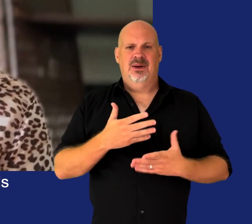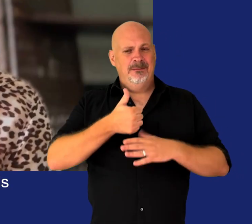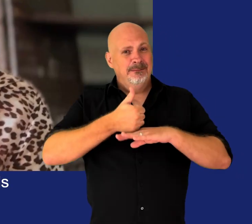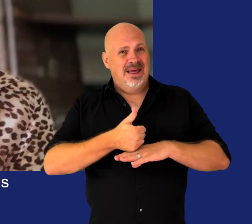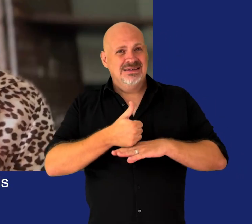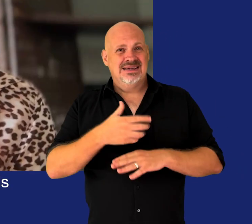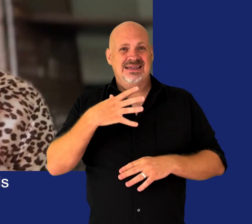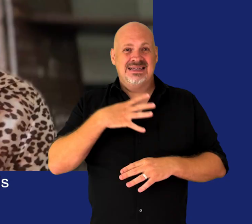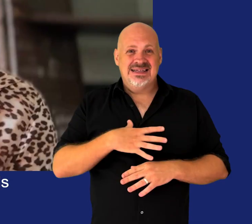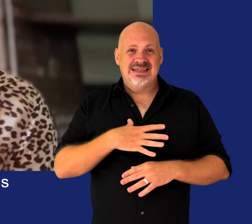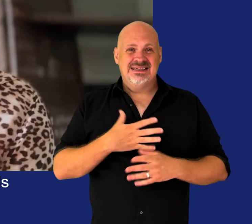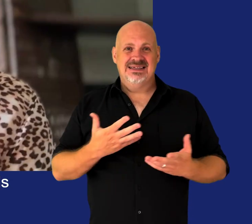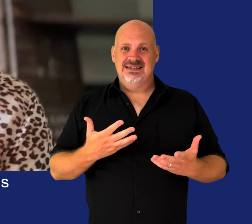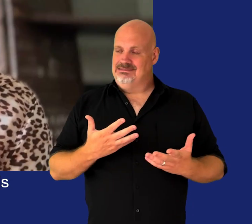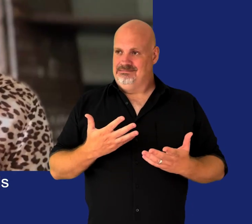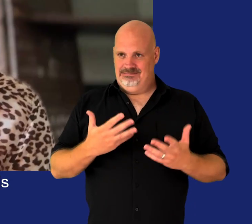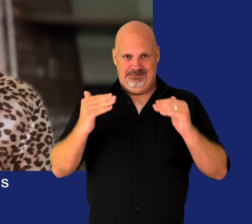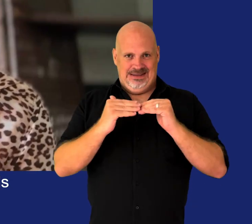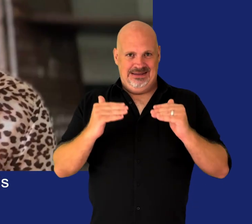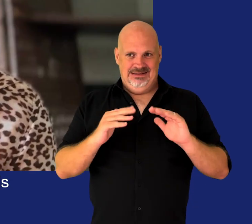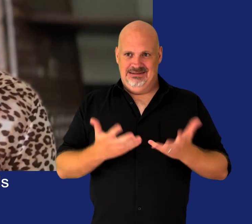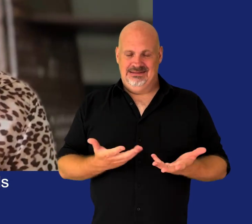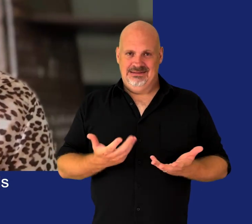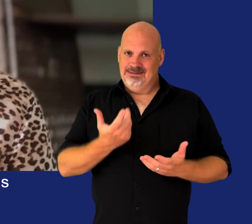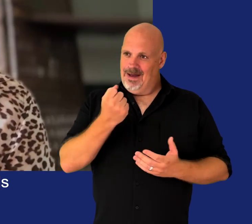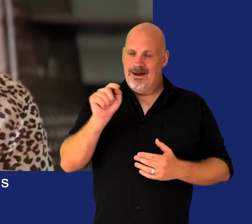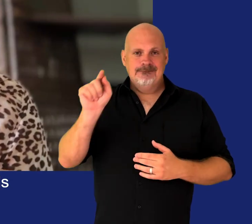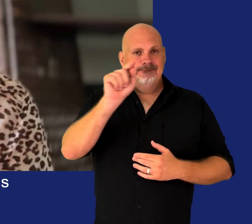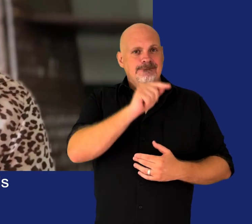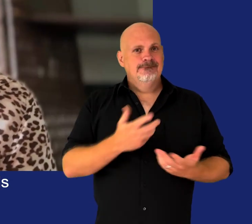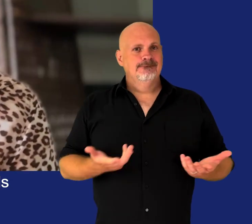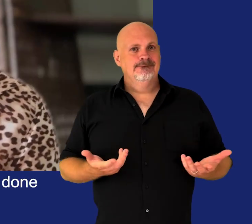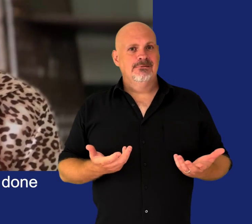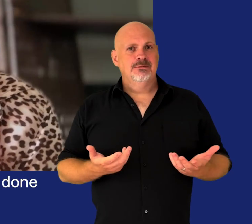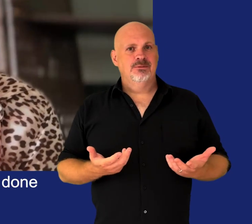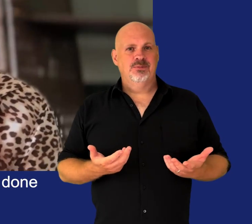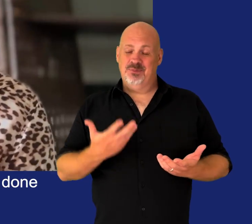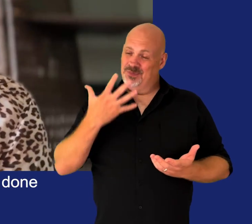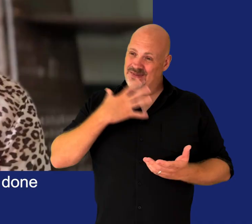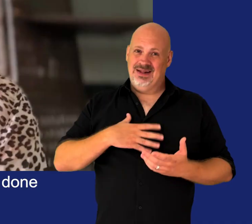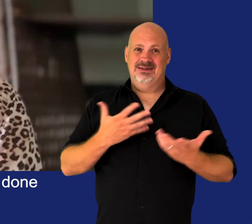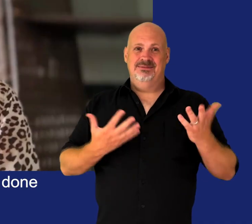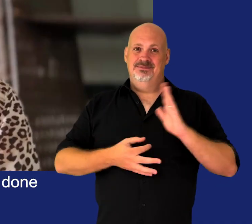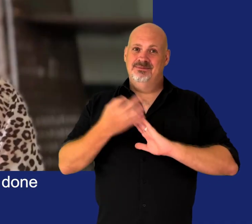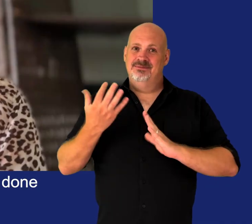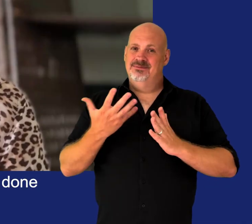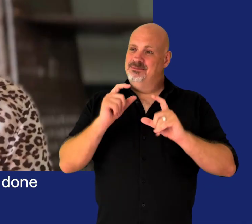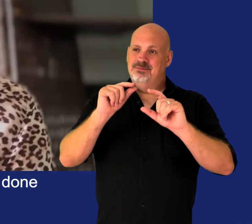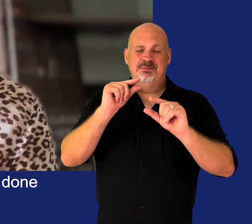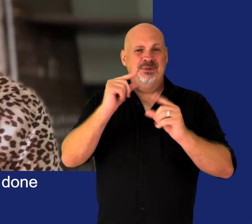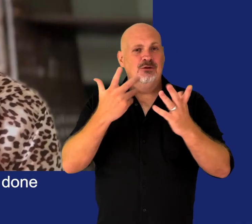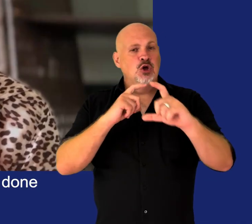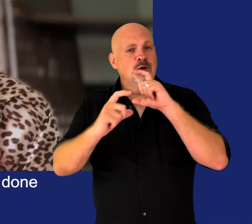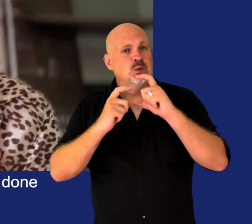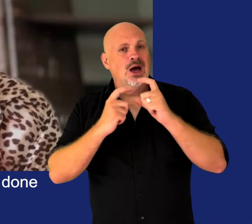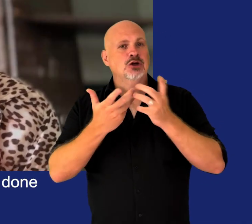just think very, very basic needs are not being met on occasion, and there is so much more that can be done with